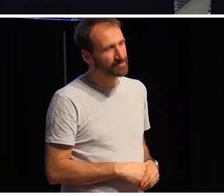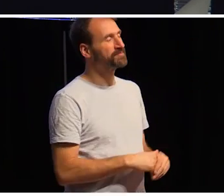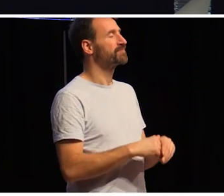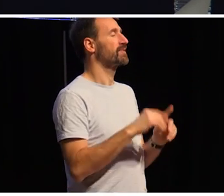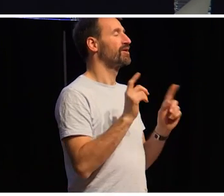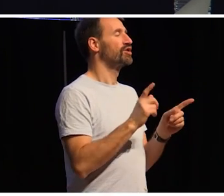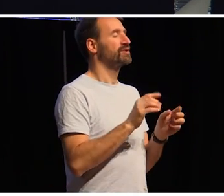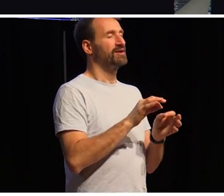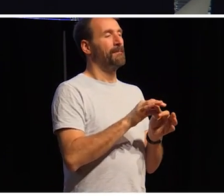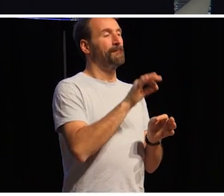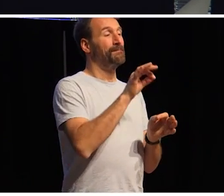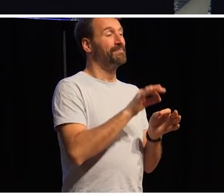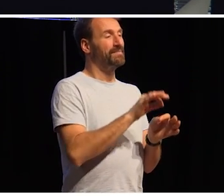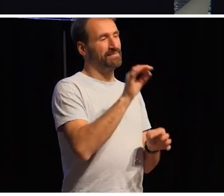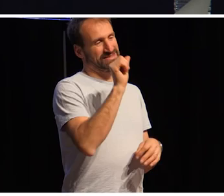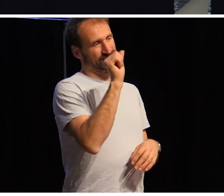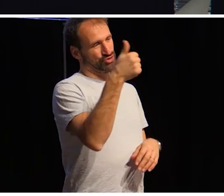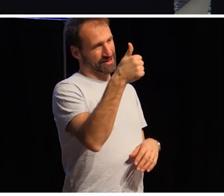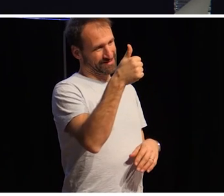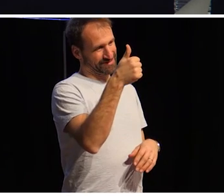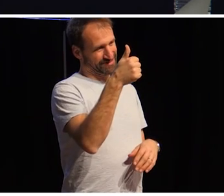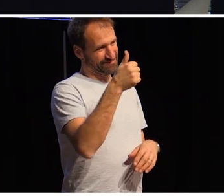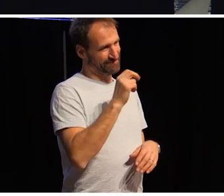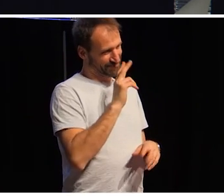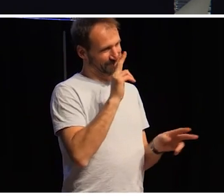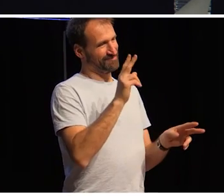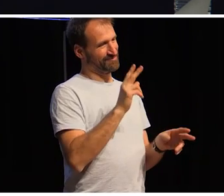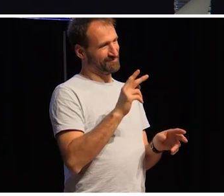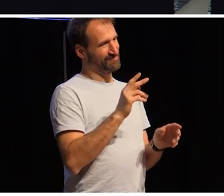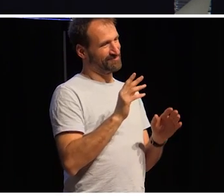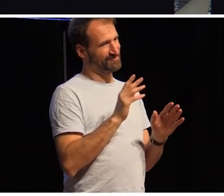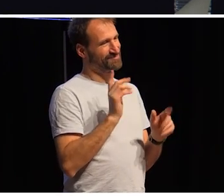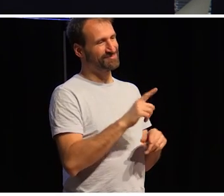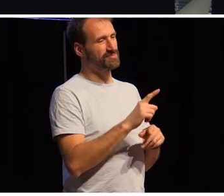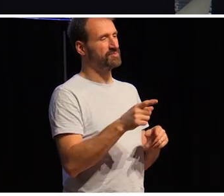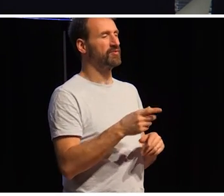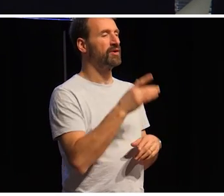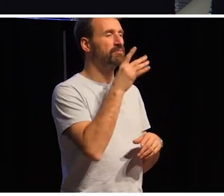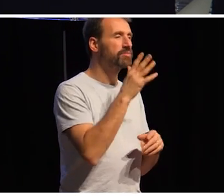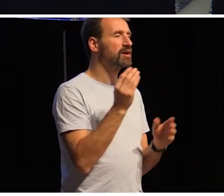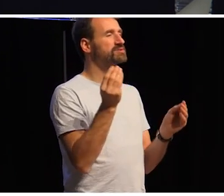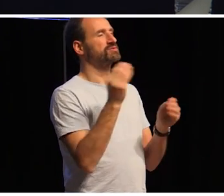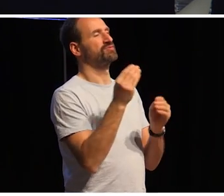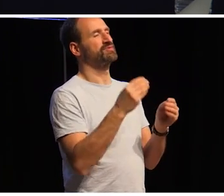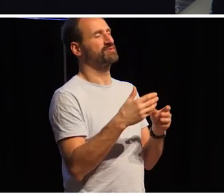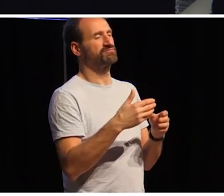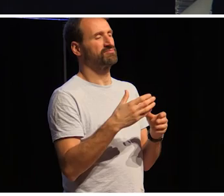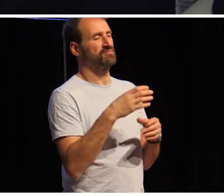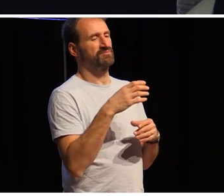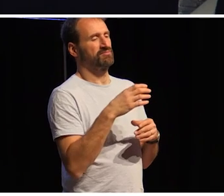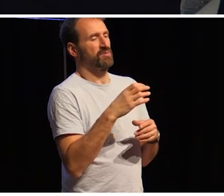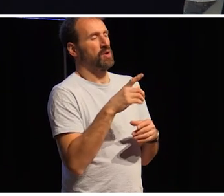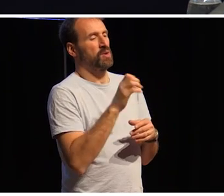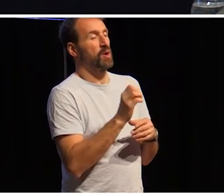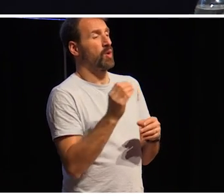you make sure that you hit the bottlenecks and not just things that introduce bugs and poor code maintainability but don't bring any